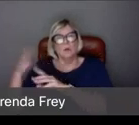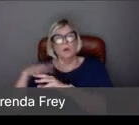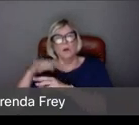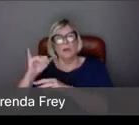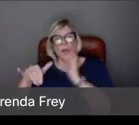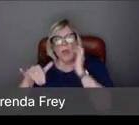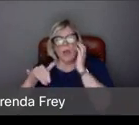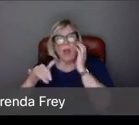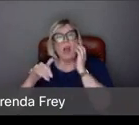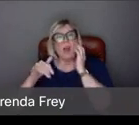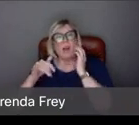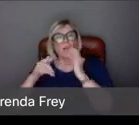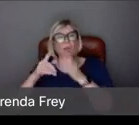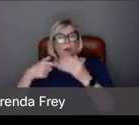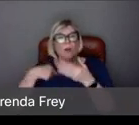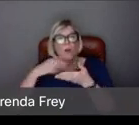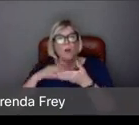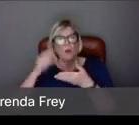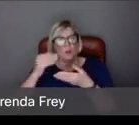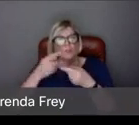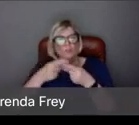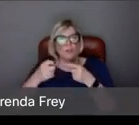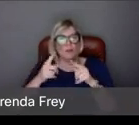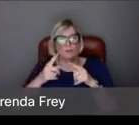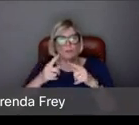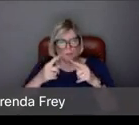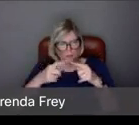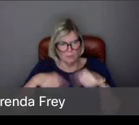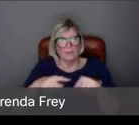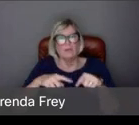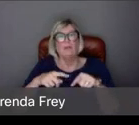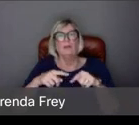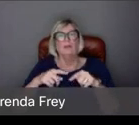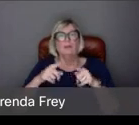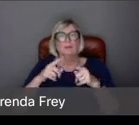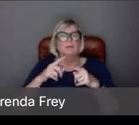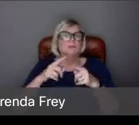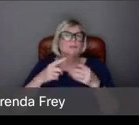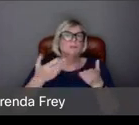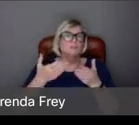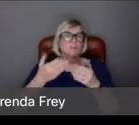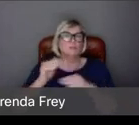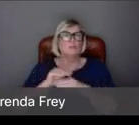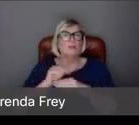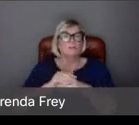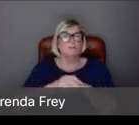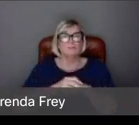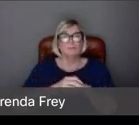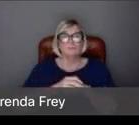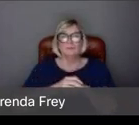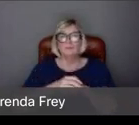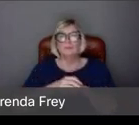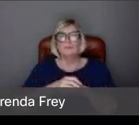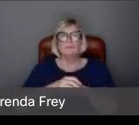of, what I've gained from, just from exposing myself to you guys. So